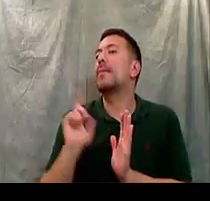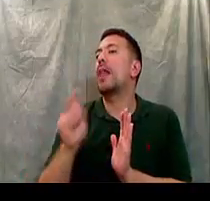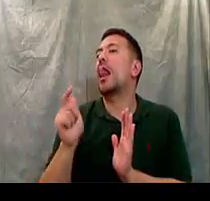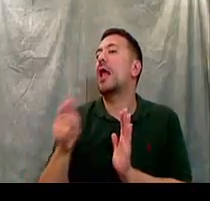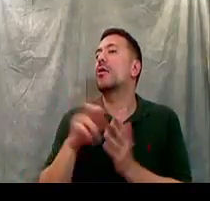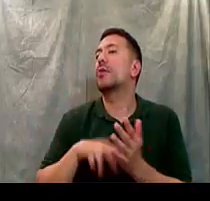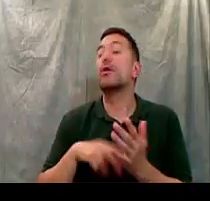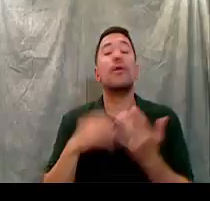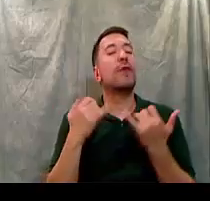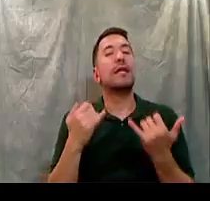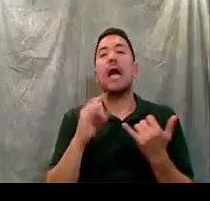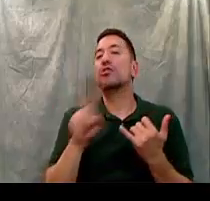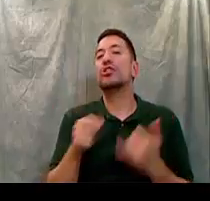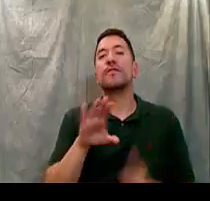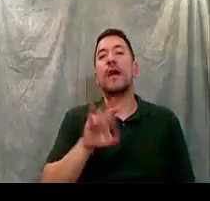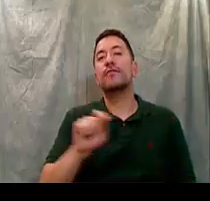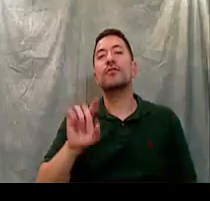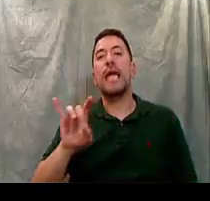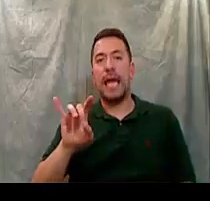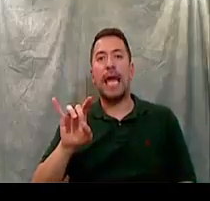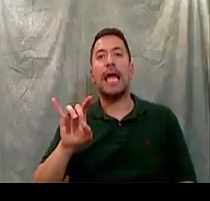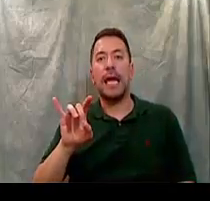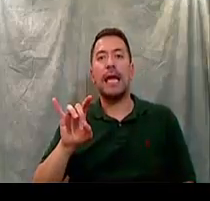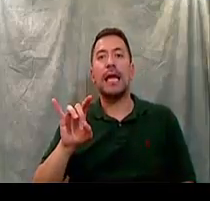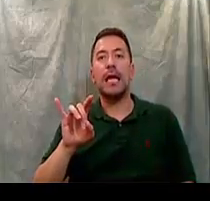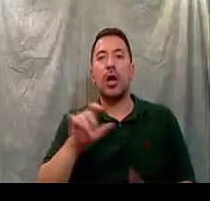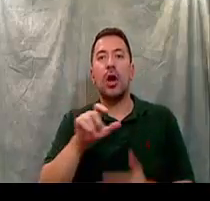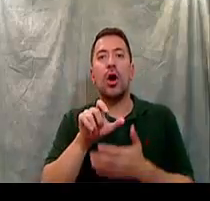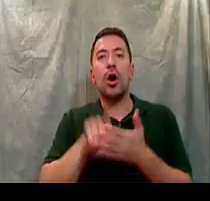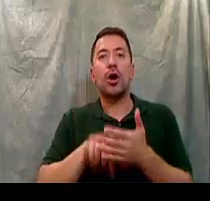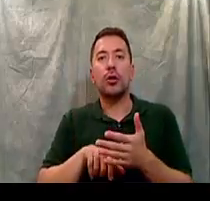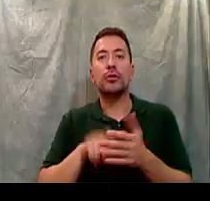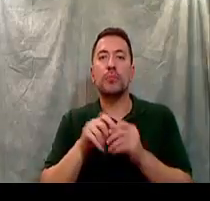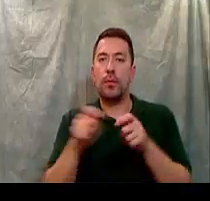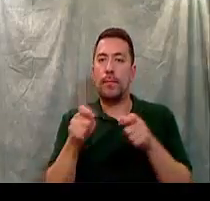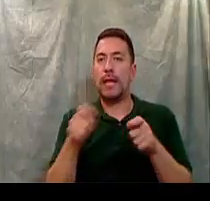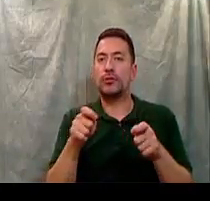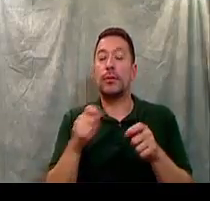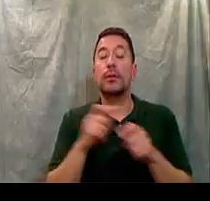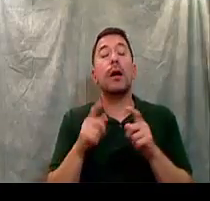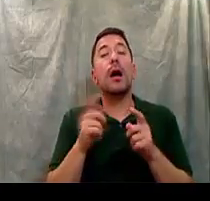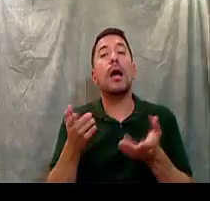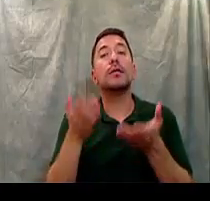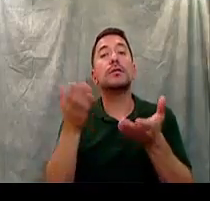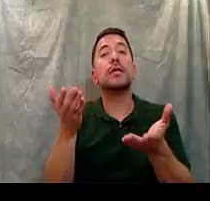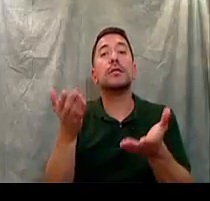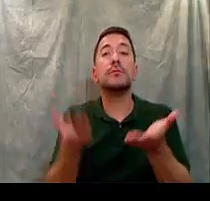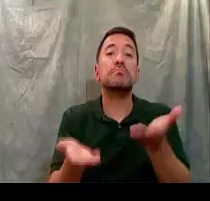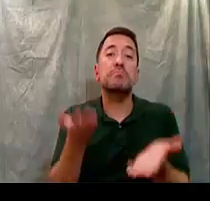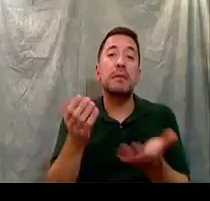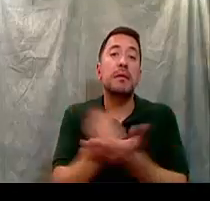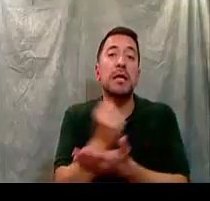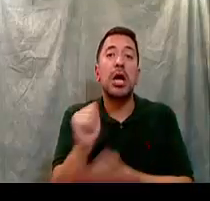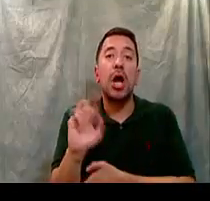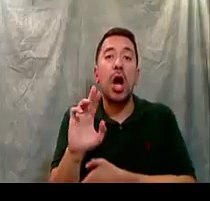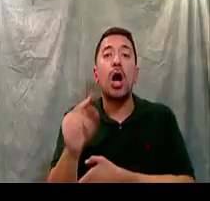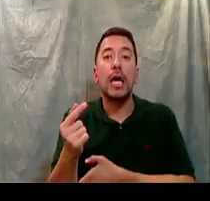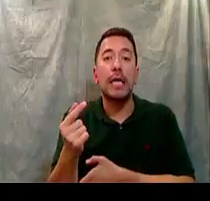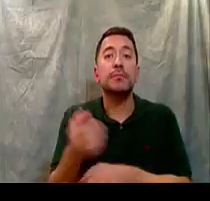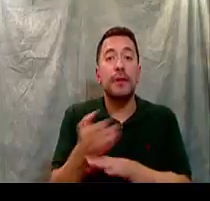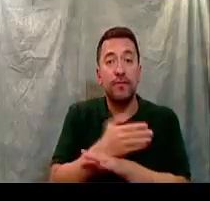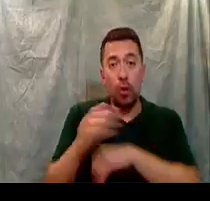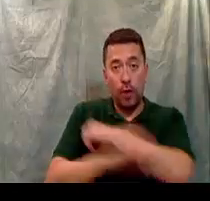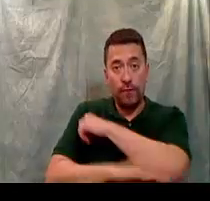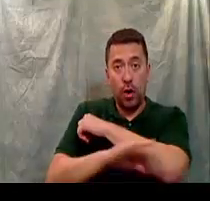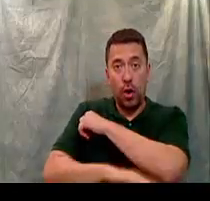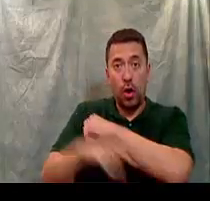to 8, which is pretty manageable and doable as an entry point, but I suggested that you take some time, maybe in August, in advance of starting your fall